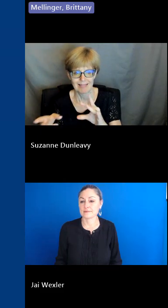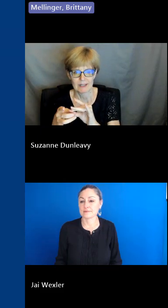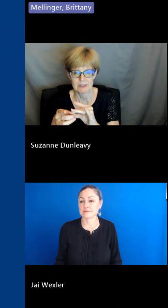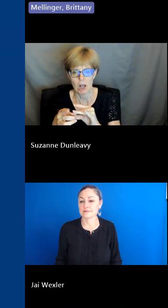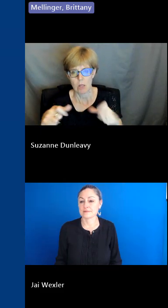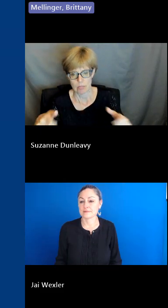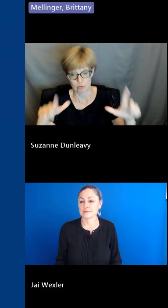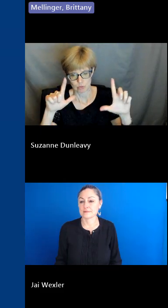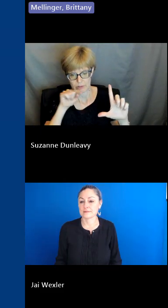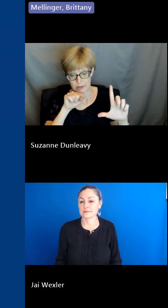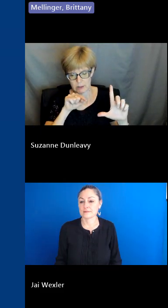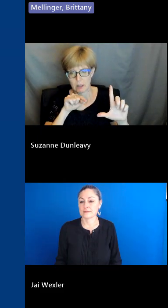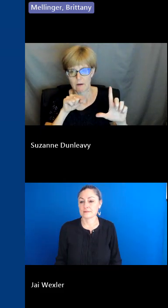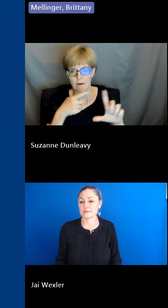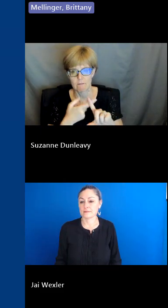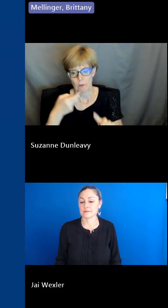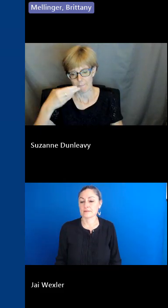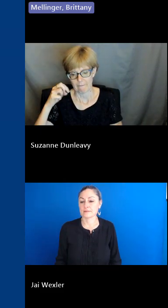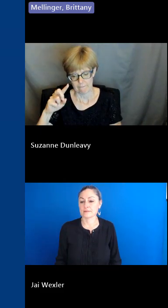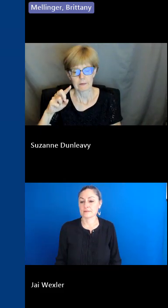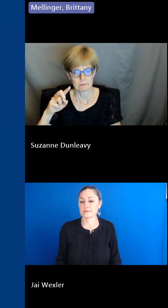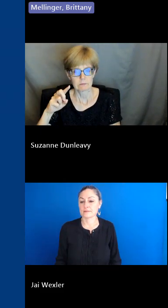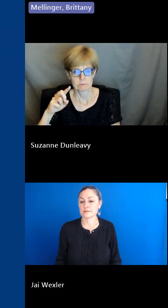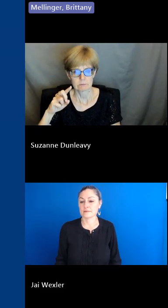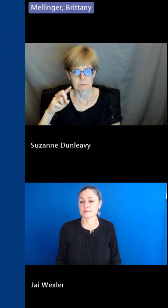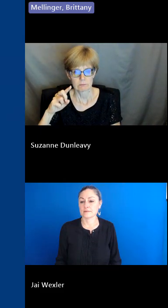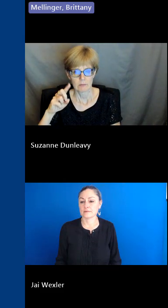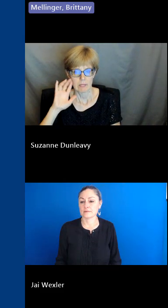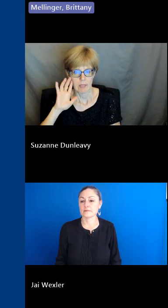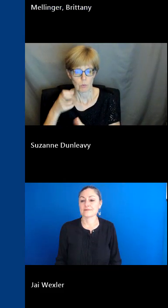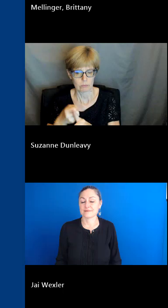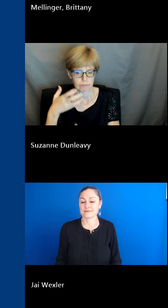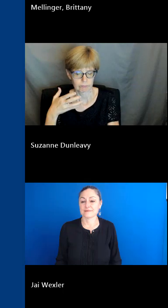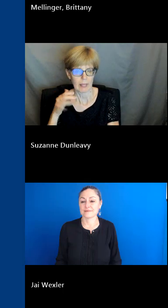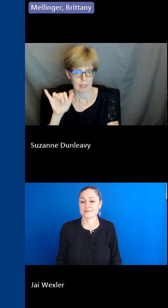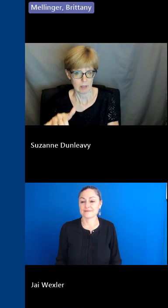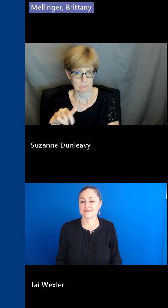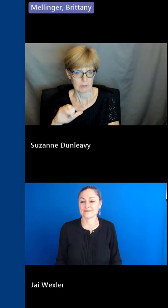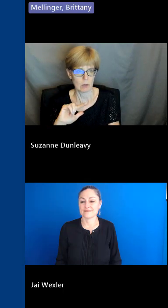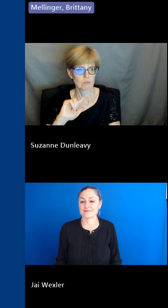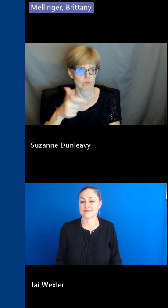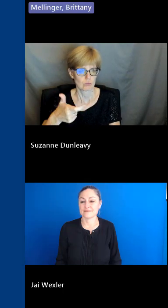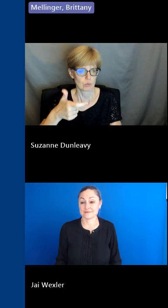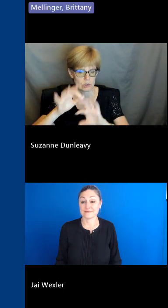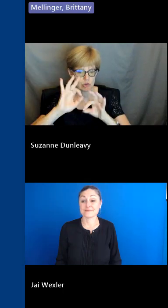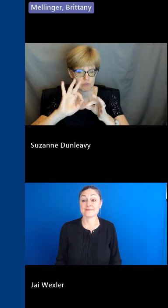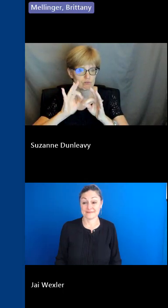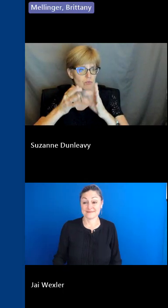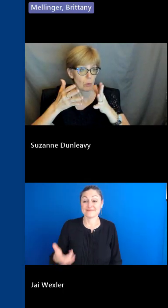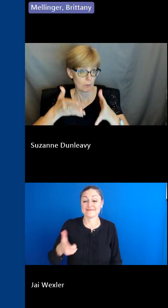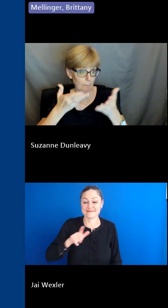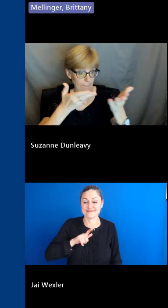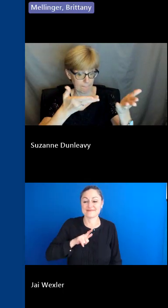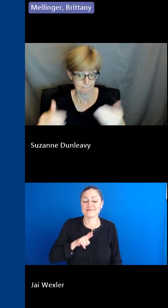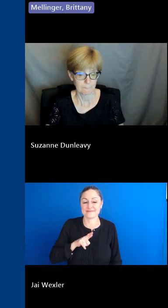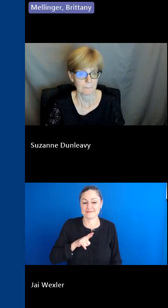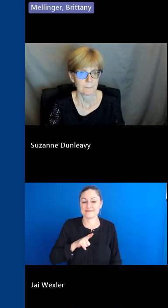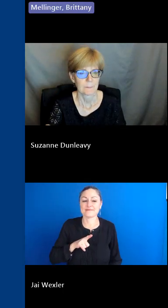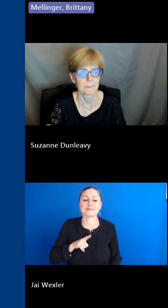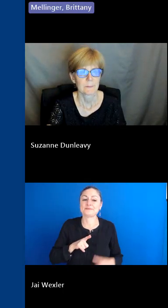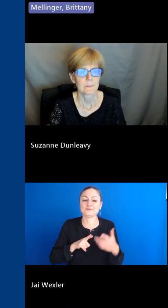from HUD that does speak to that. Secondly, a housing provider can't pass